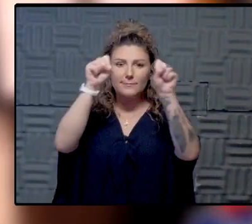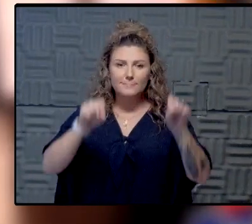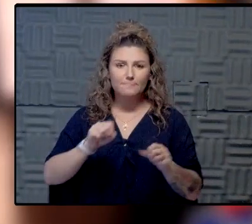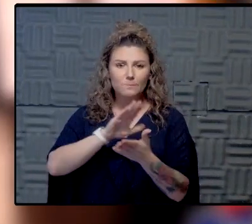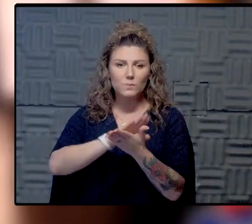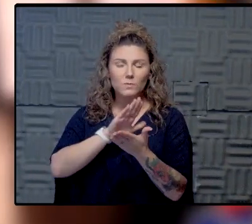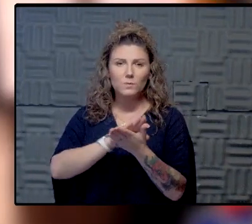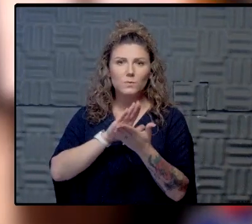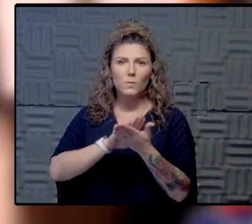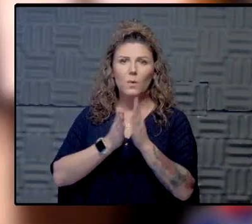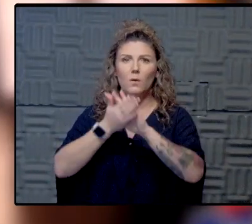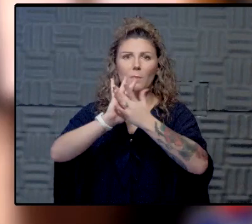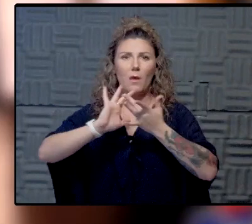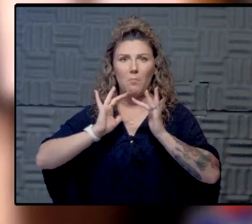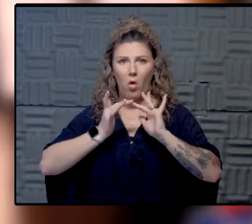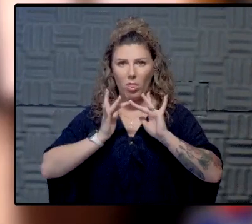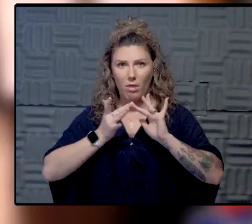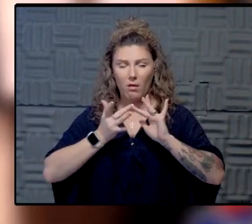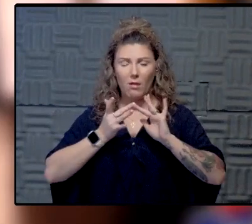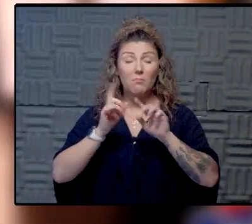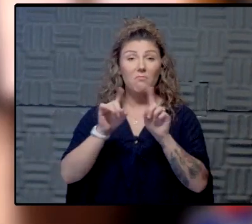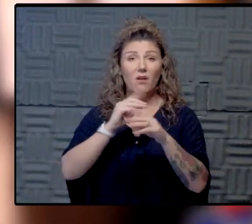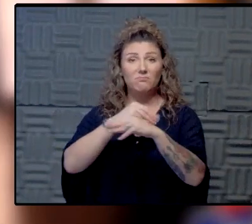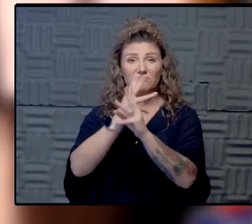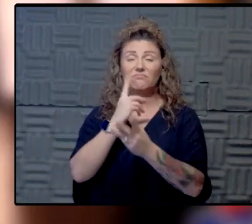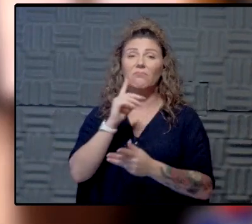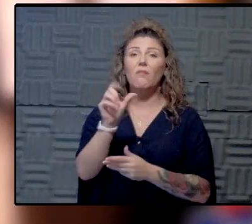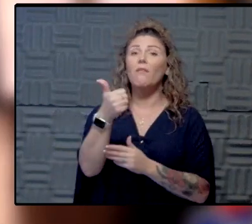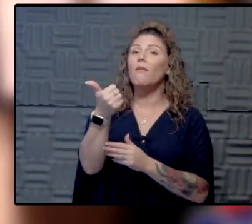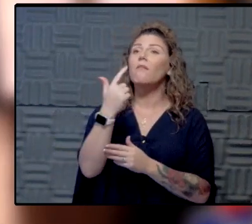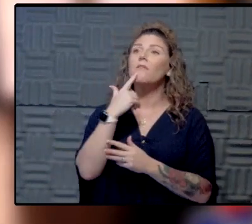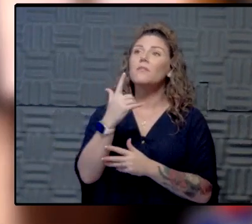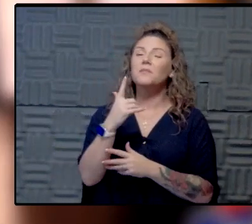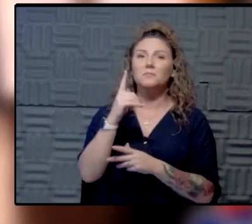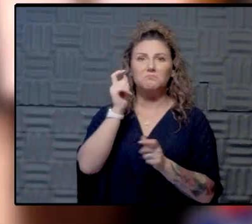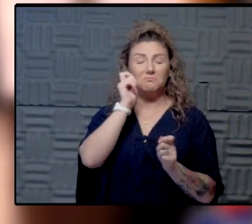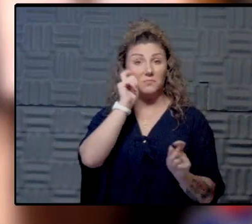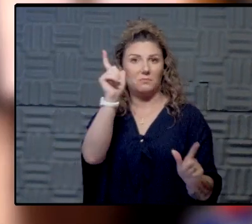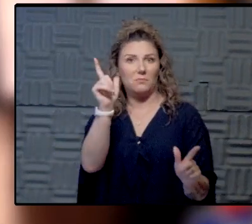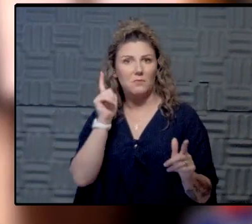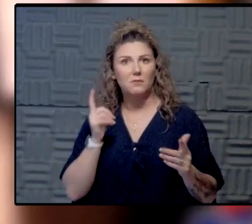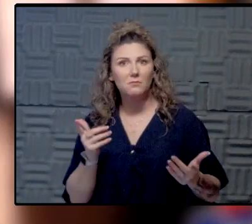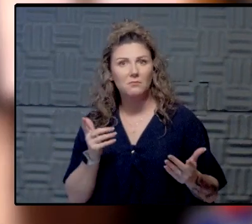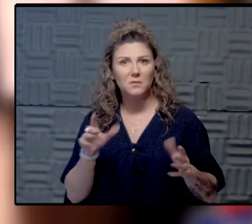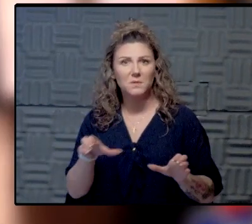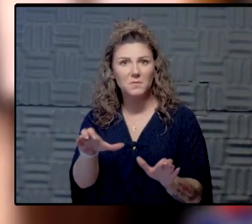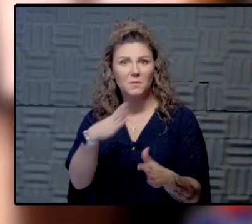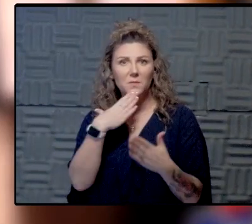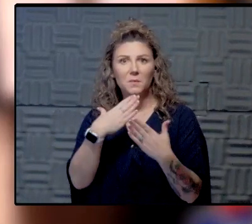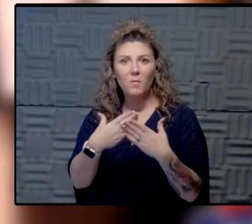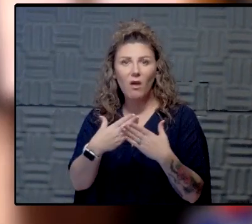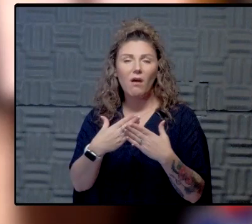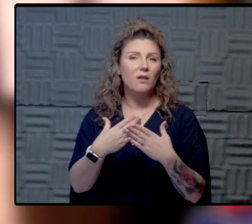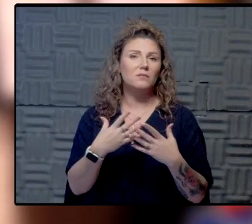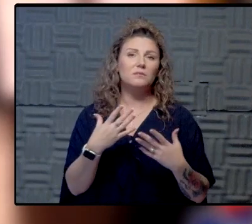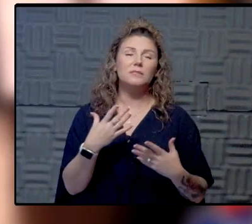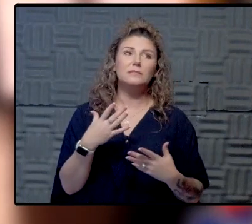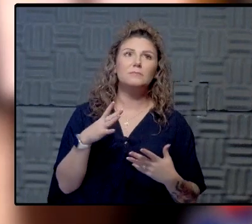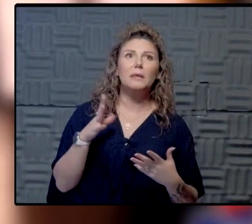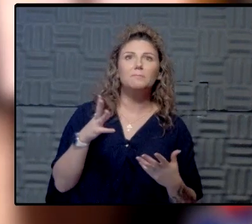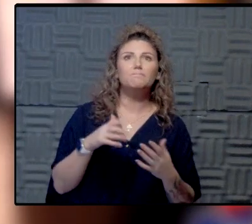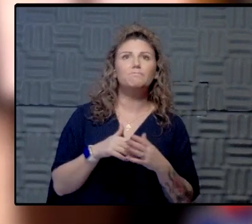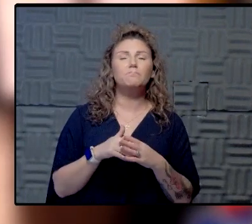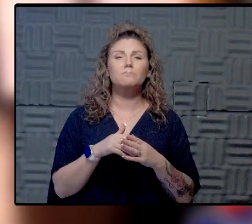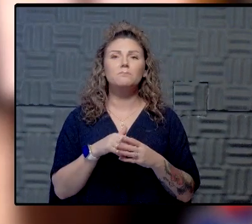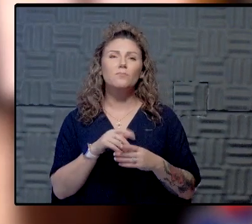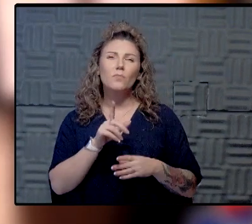online education, but others who are really have been kind of surprising. Ones who are doing very well. That it's just been a